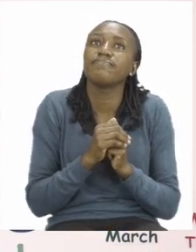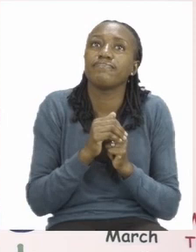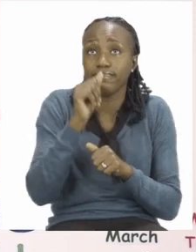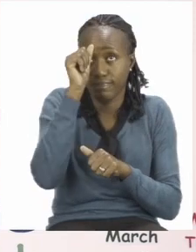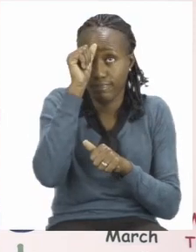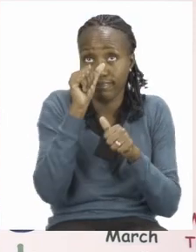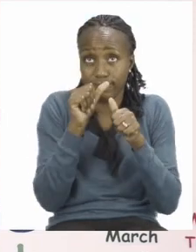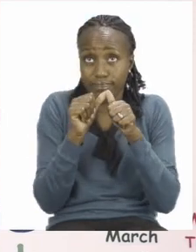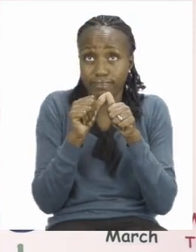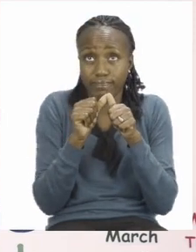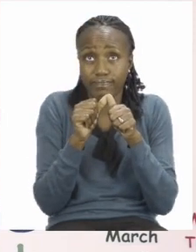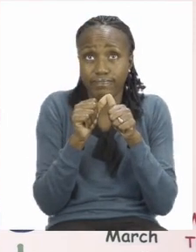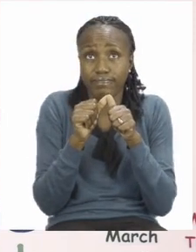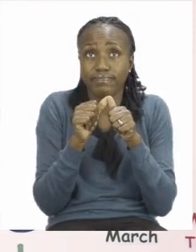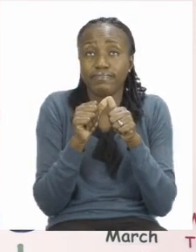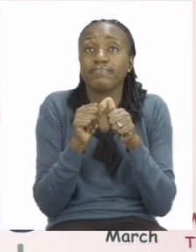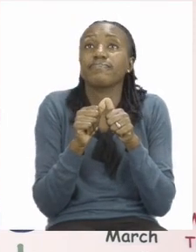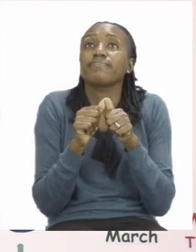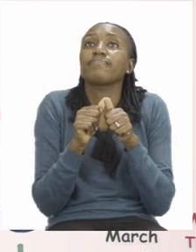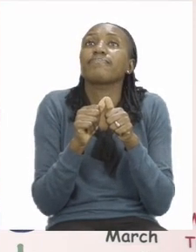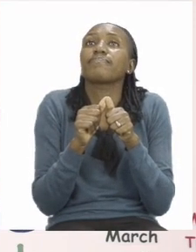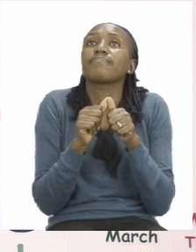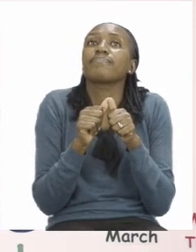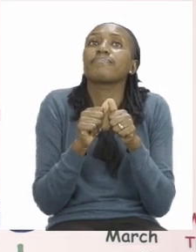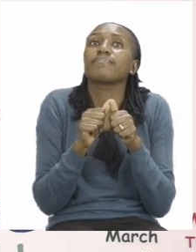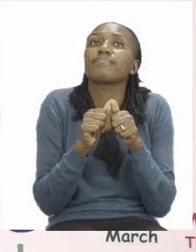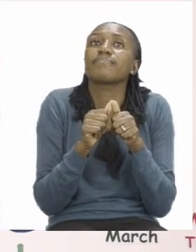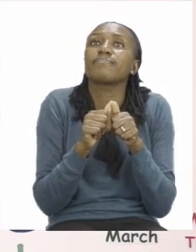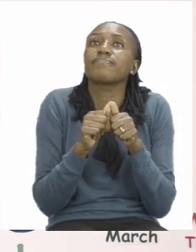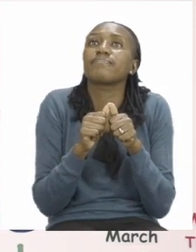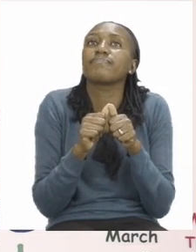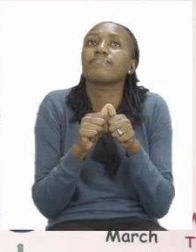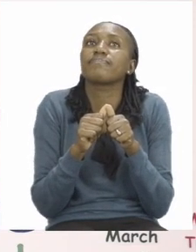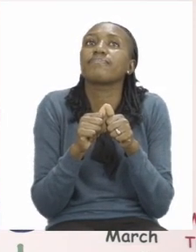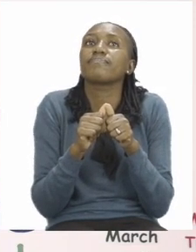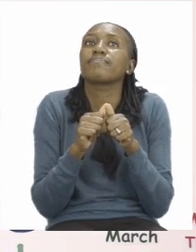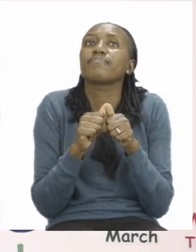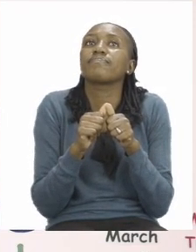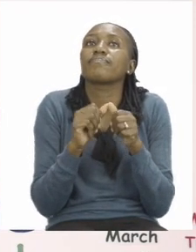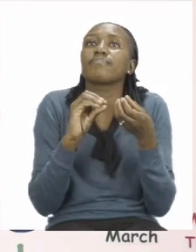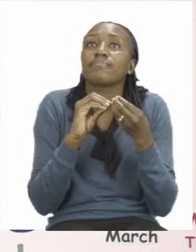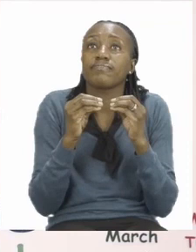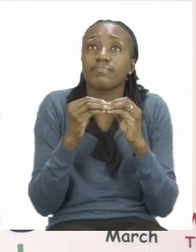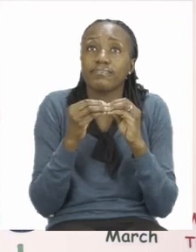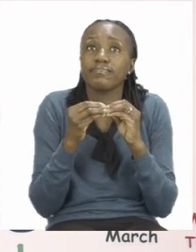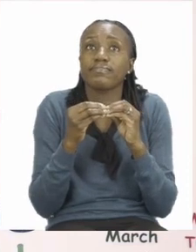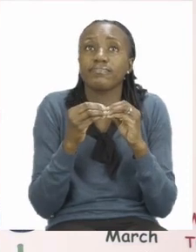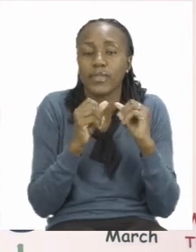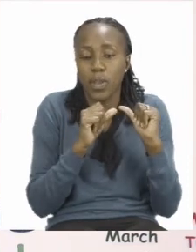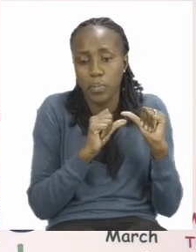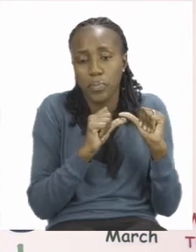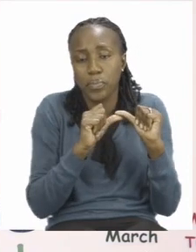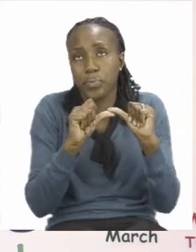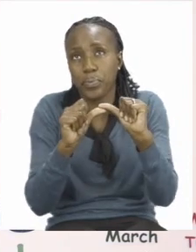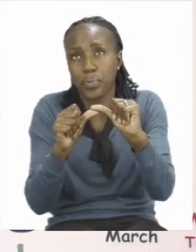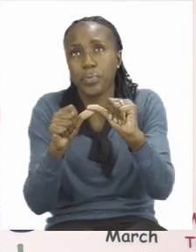are two-digit friends. That means any numbers from 10 going to